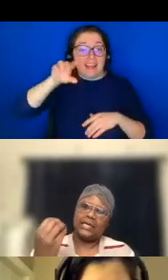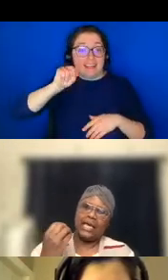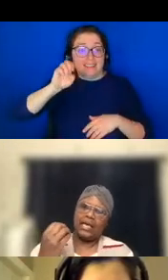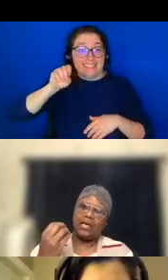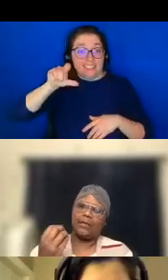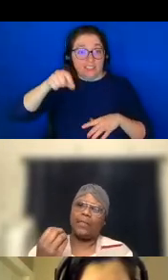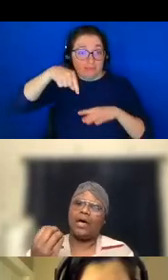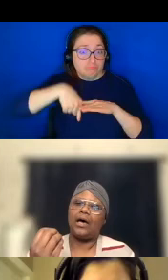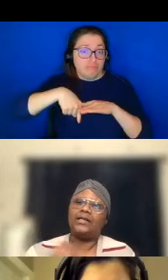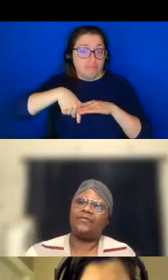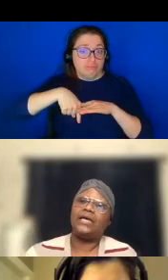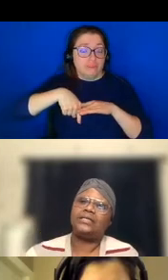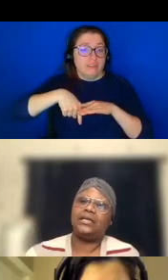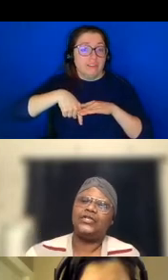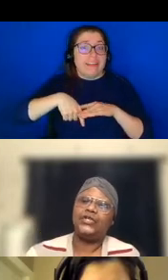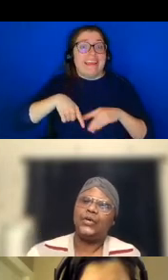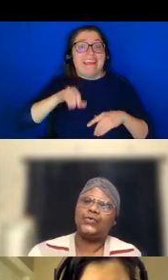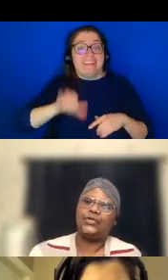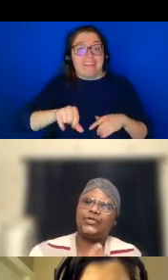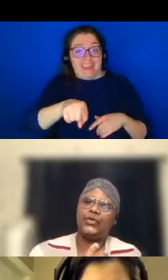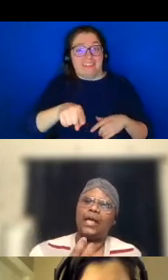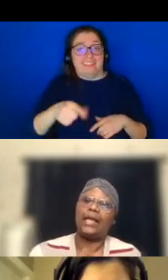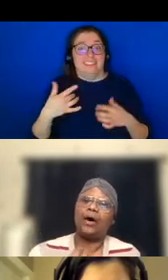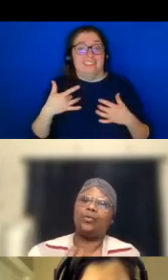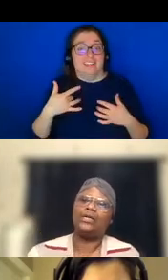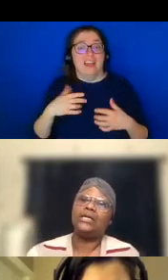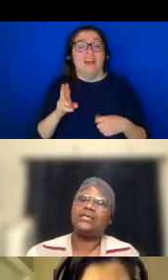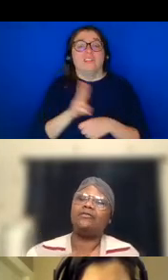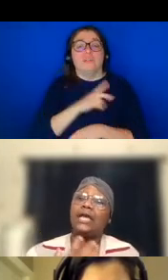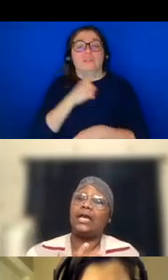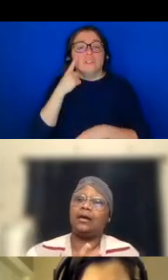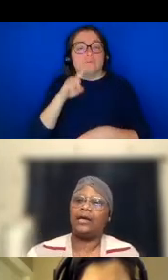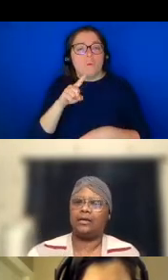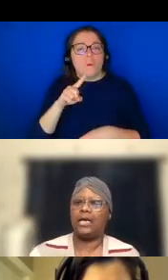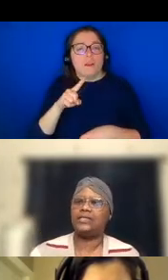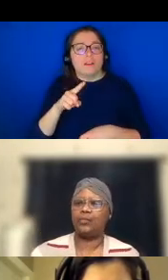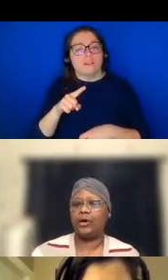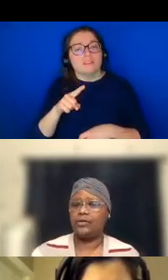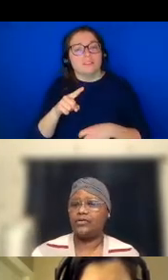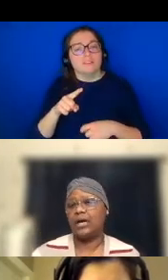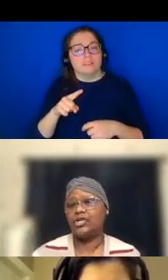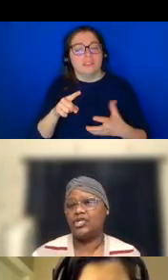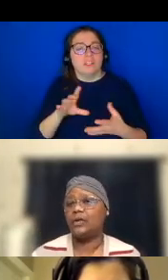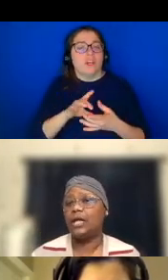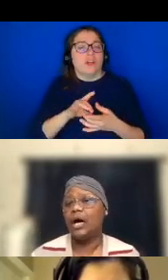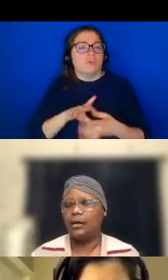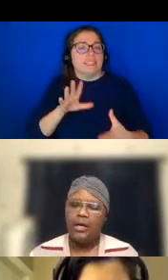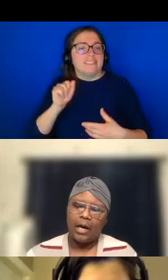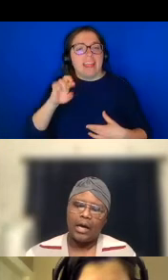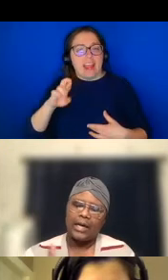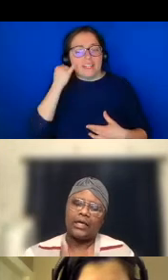is a device that's used to allow release of air in cases where there's damage to the